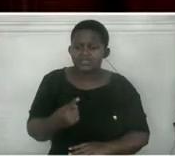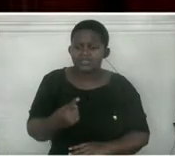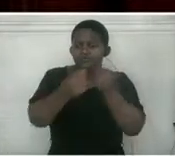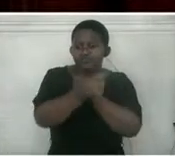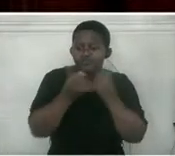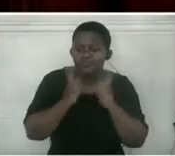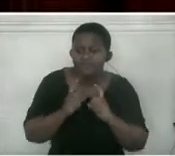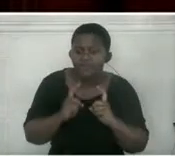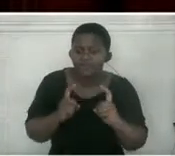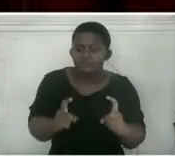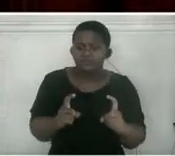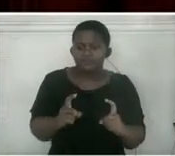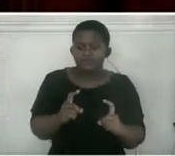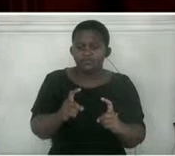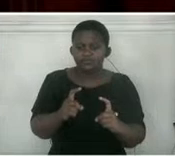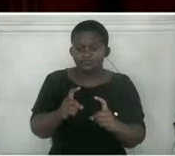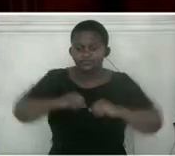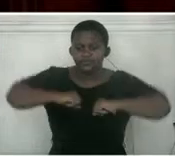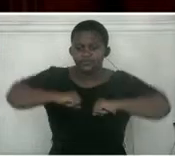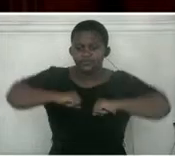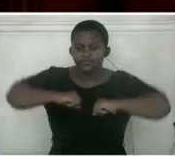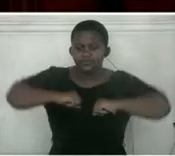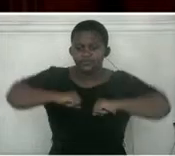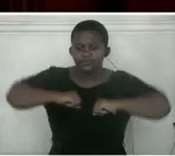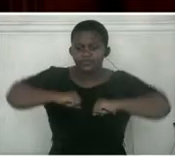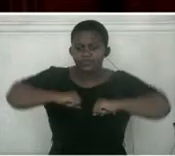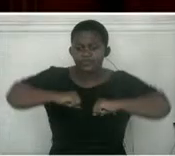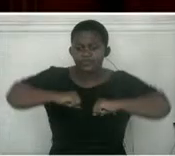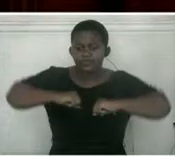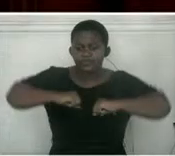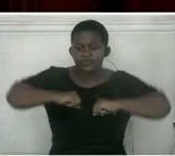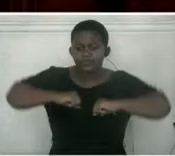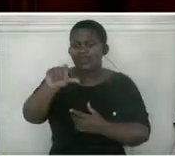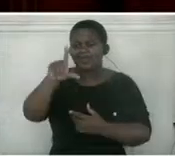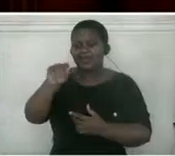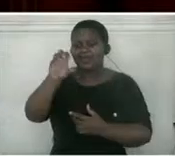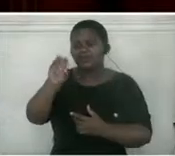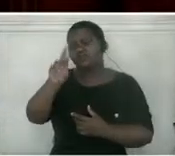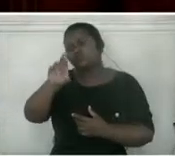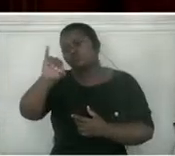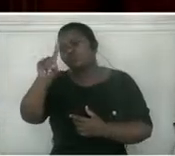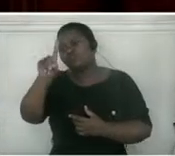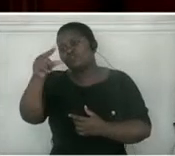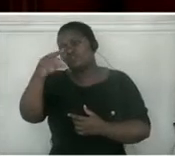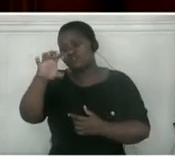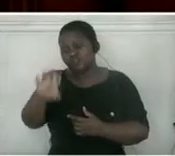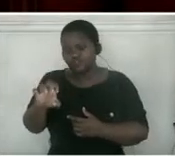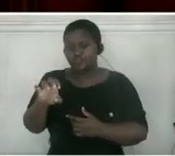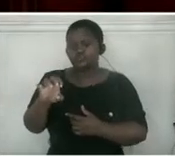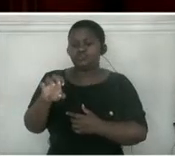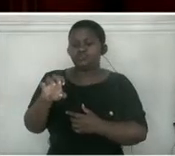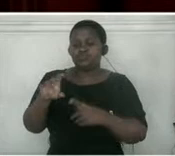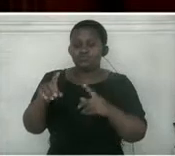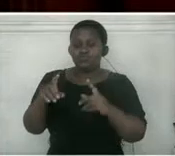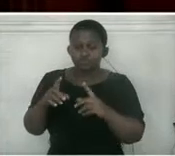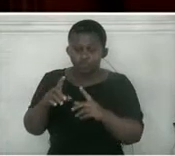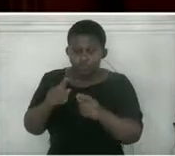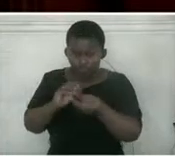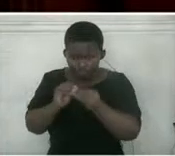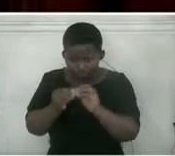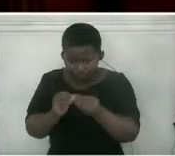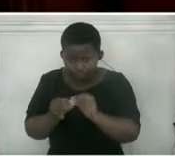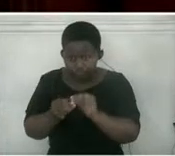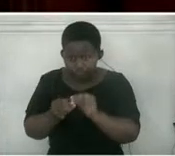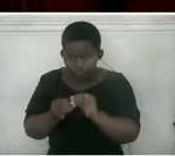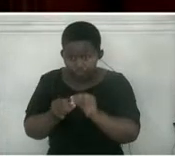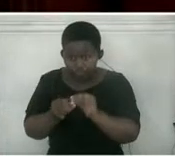transformation. A poultry hub in Cato Ridge have been secured and rehabilitated. The hub